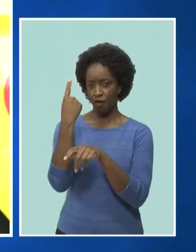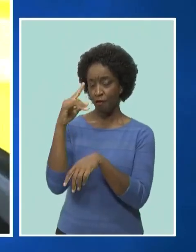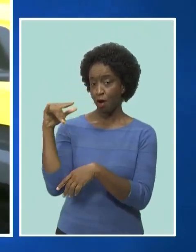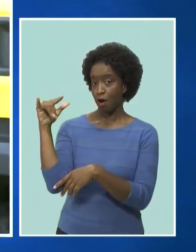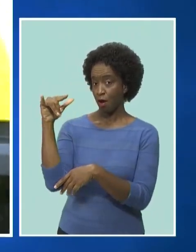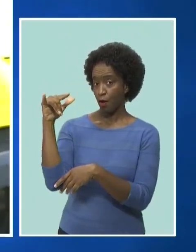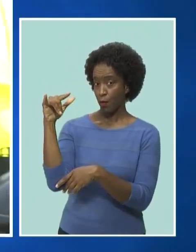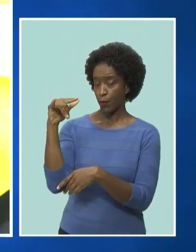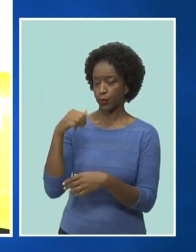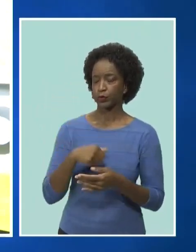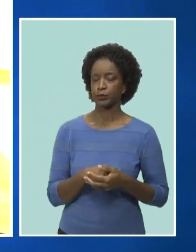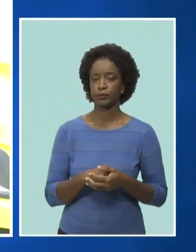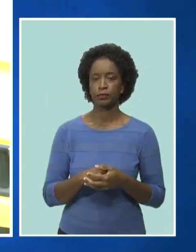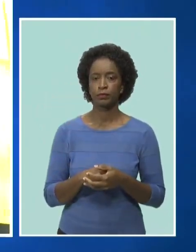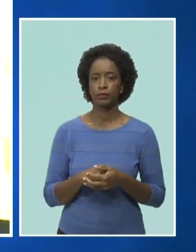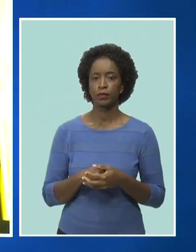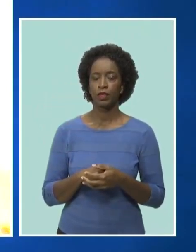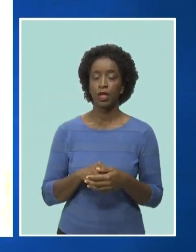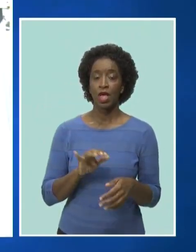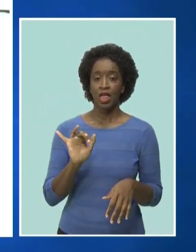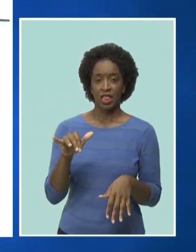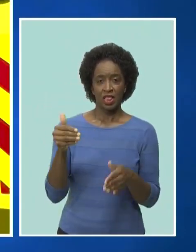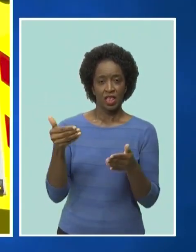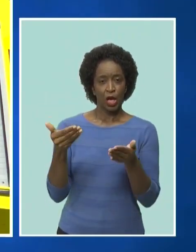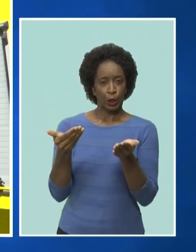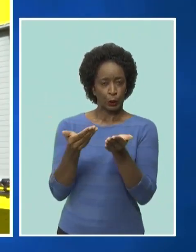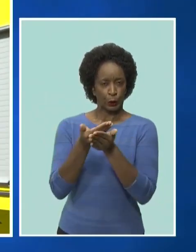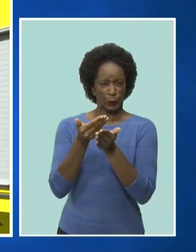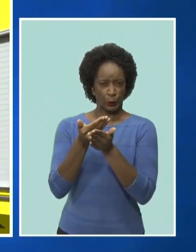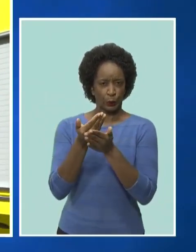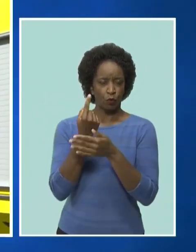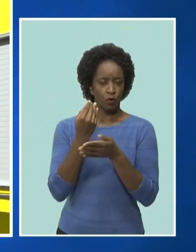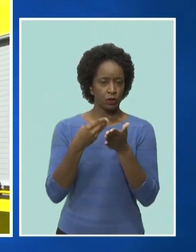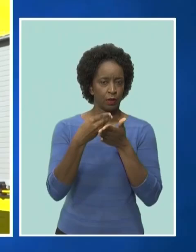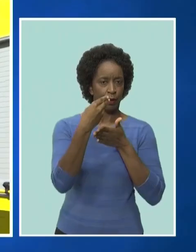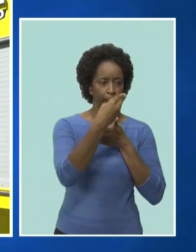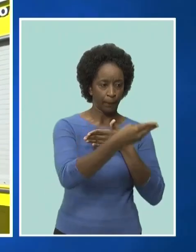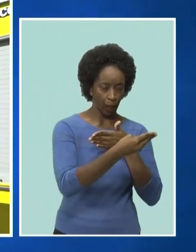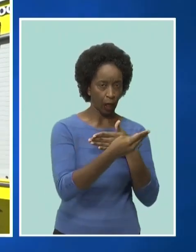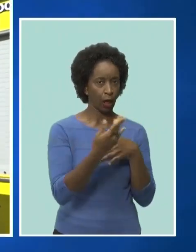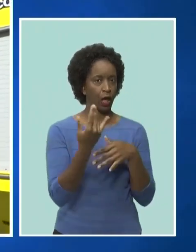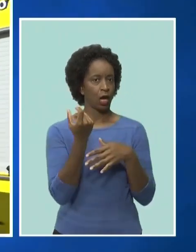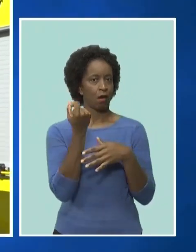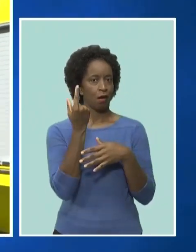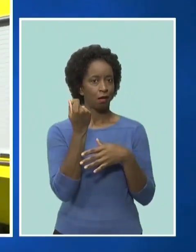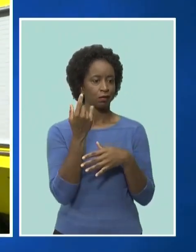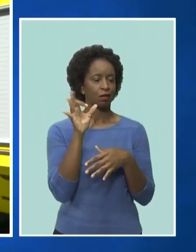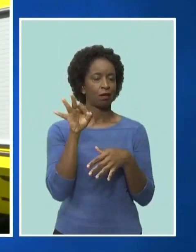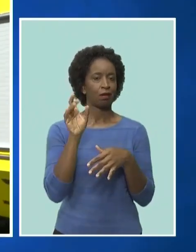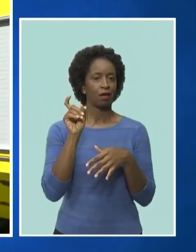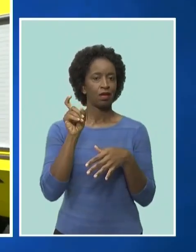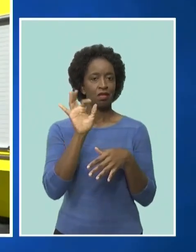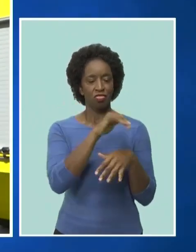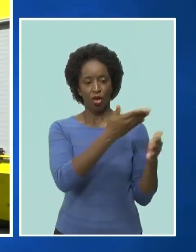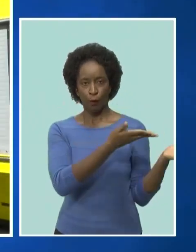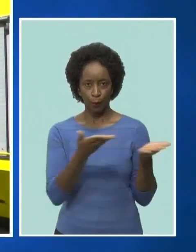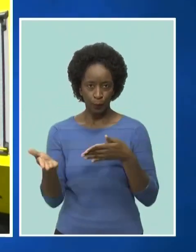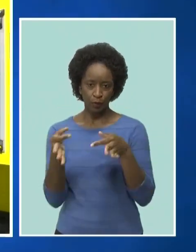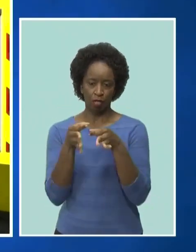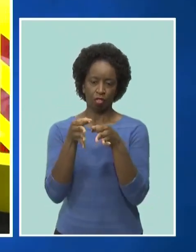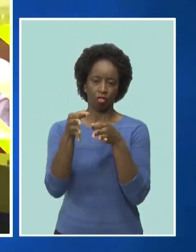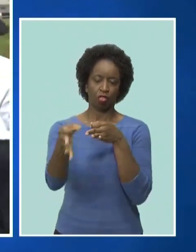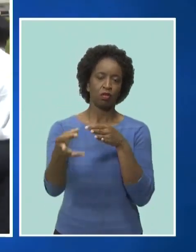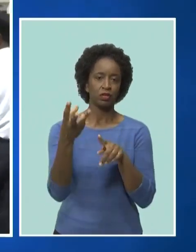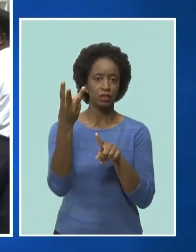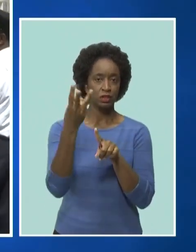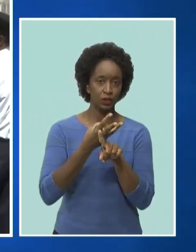arrival of the new appliance, which was delayed approximately 6 months due to supply chain issues, the fire chief says the number of tenders